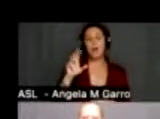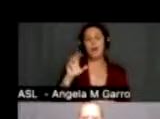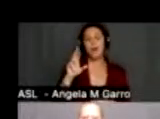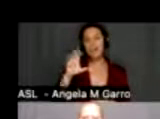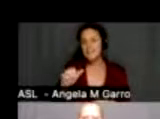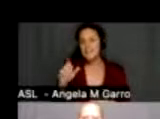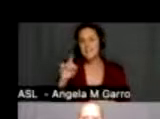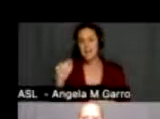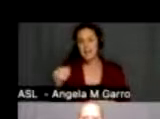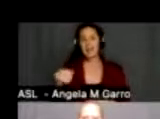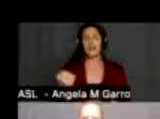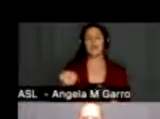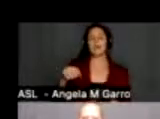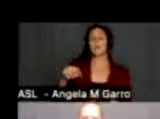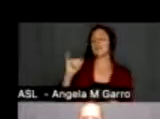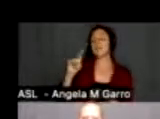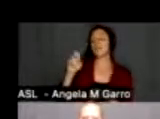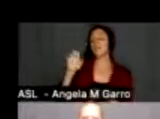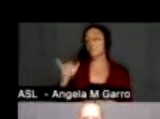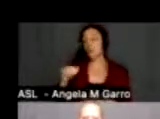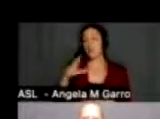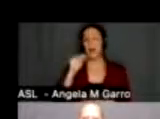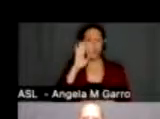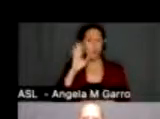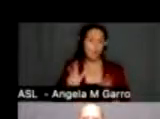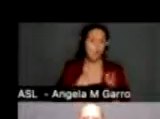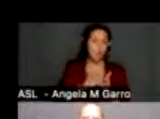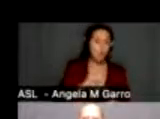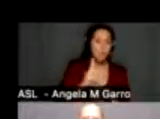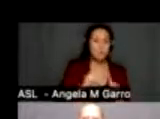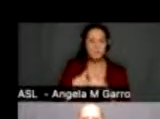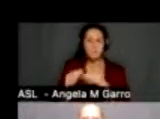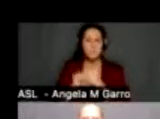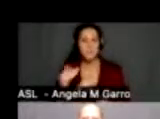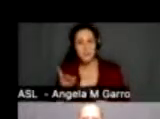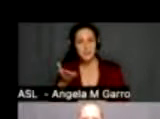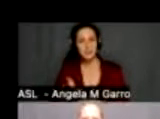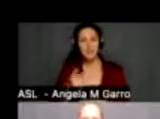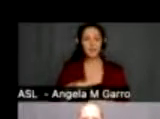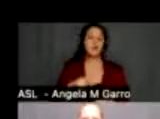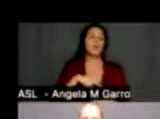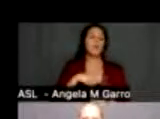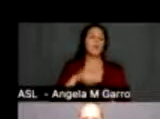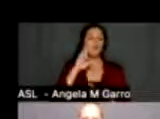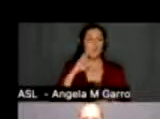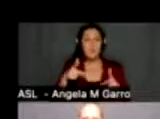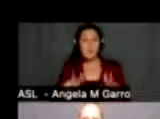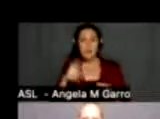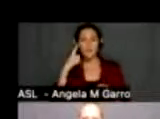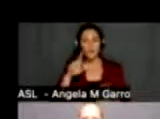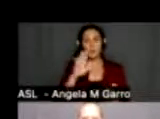reading inventory. And I'm going to walk you through, there's some steps in there that also, of course, allow for school